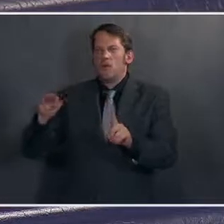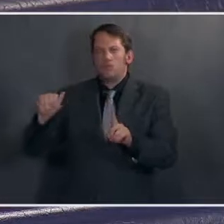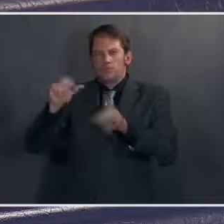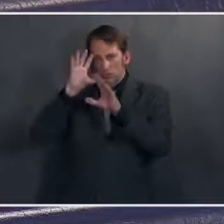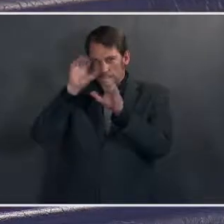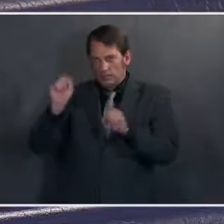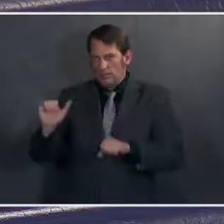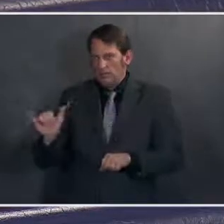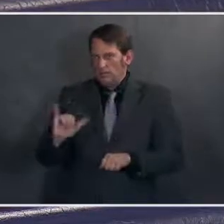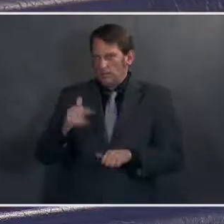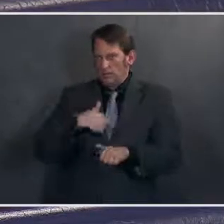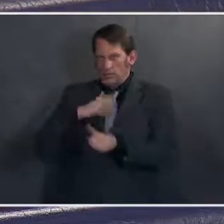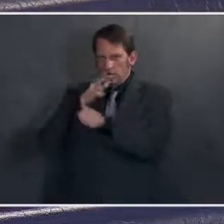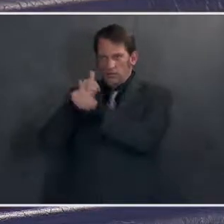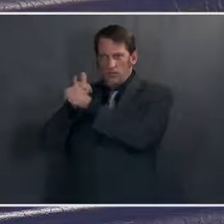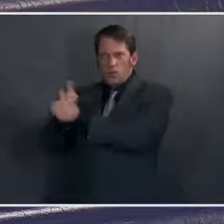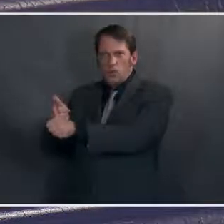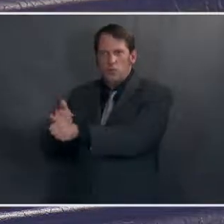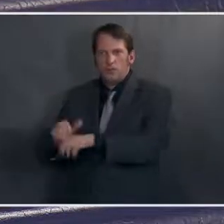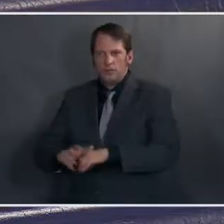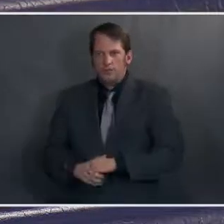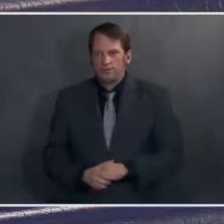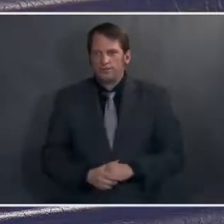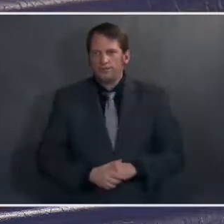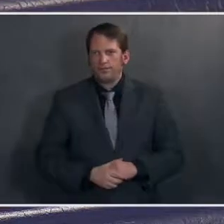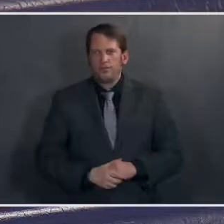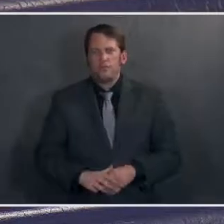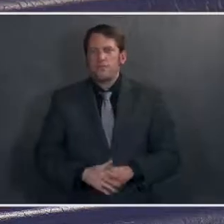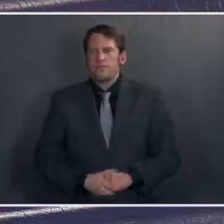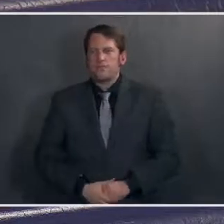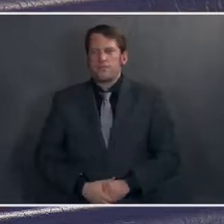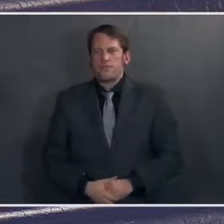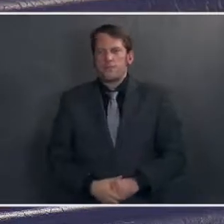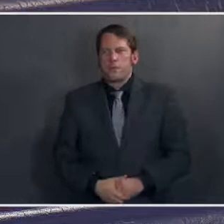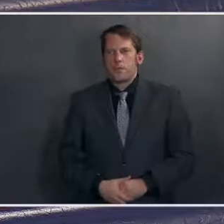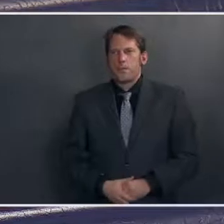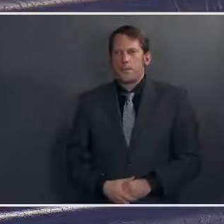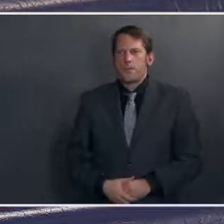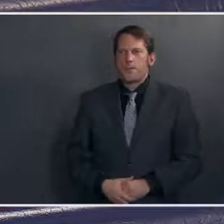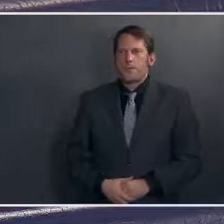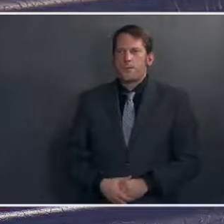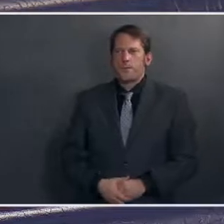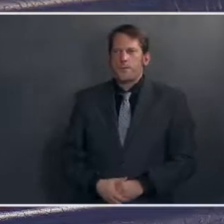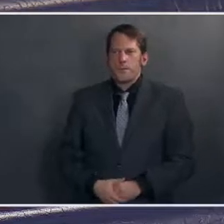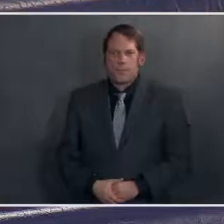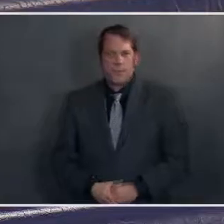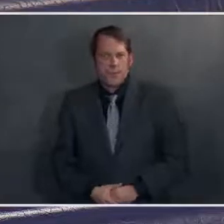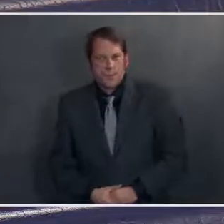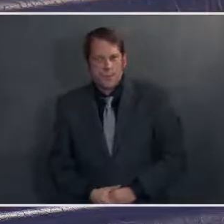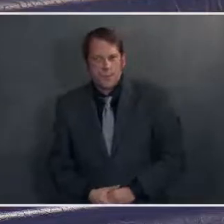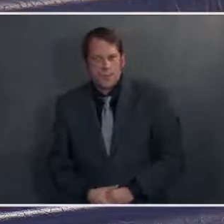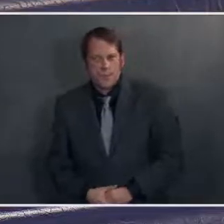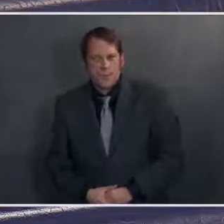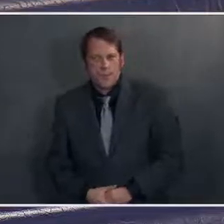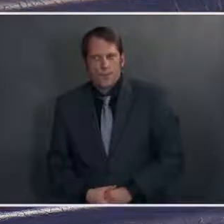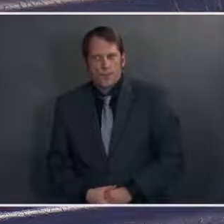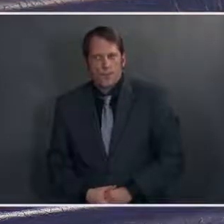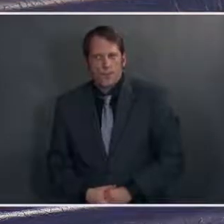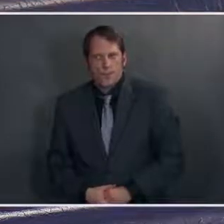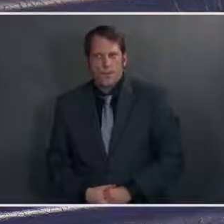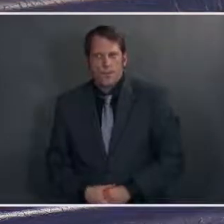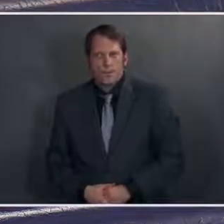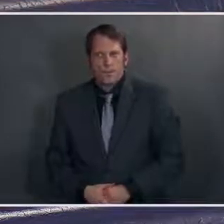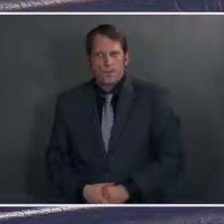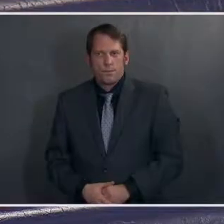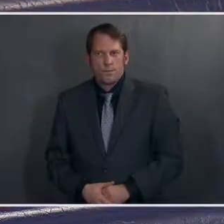was critical today of giving generous funding to school districts where the unions are not allowing the schools to open. Do